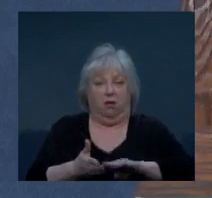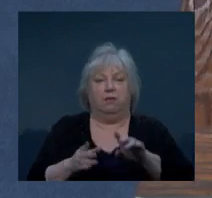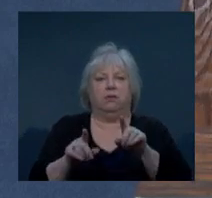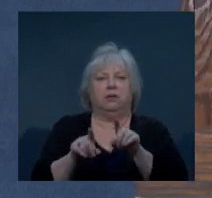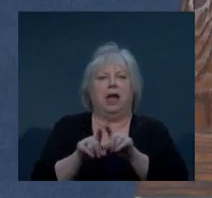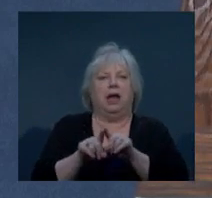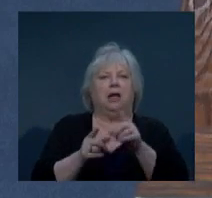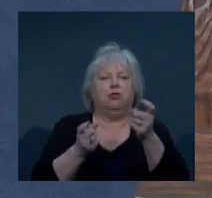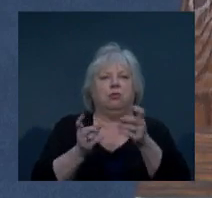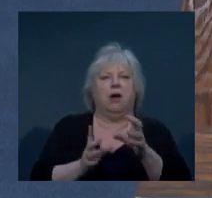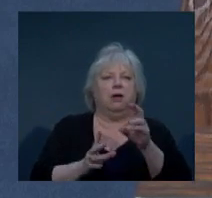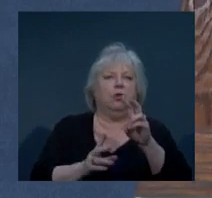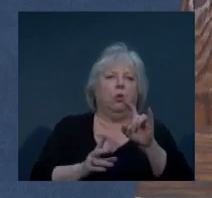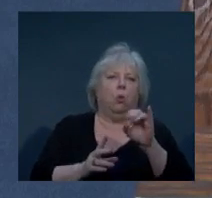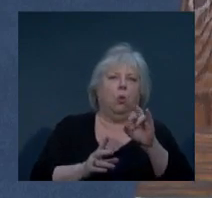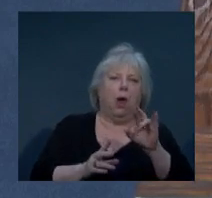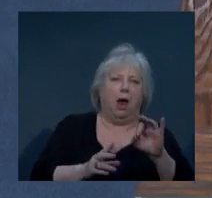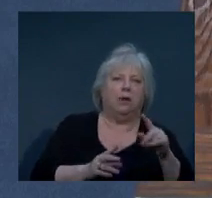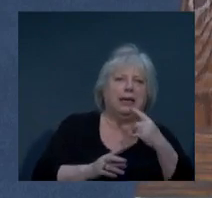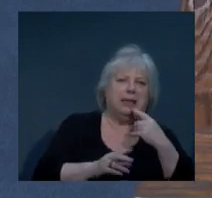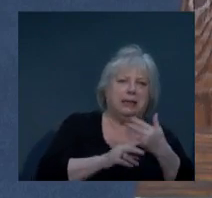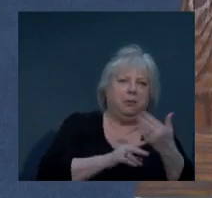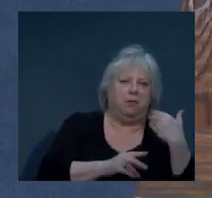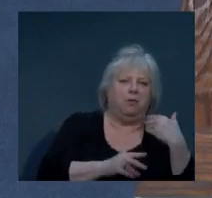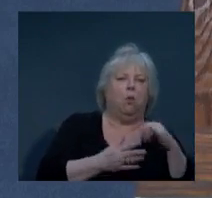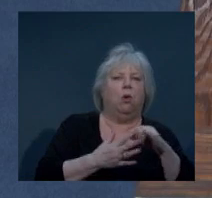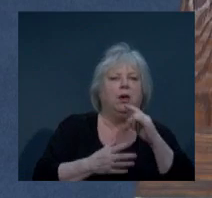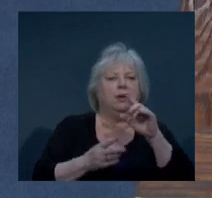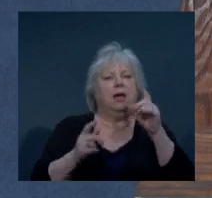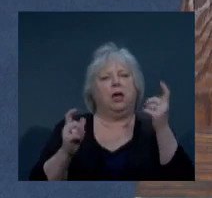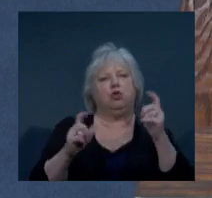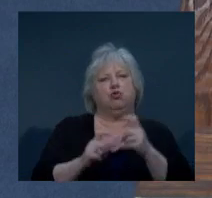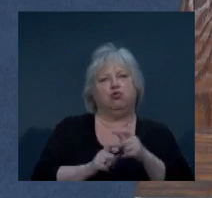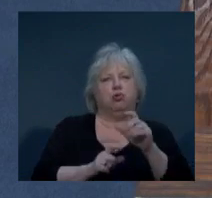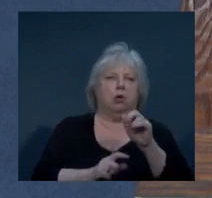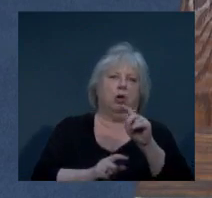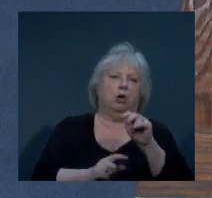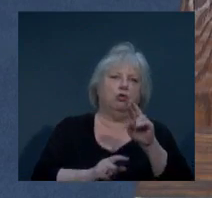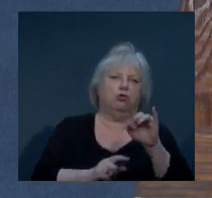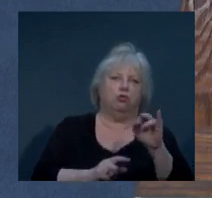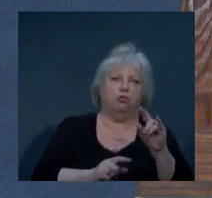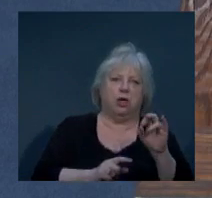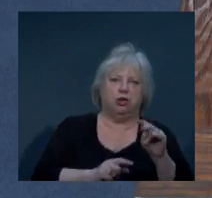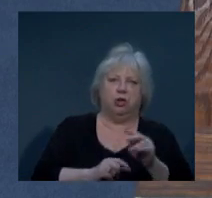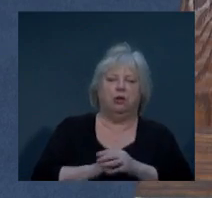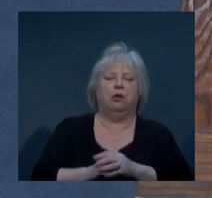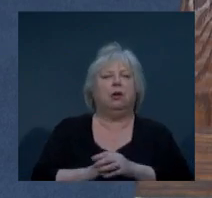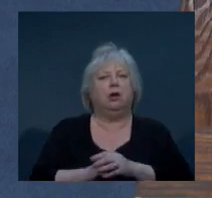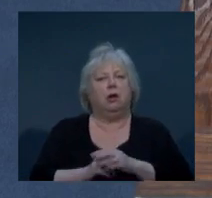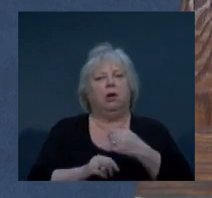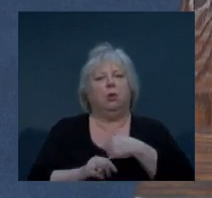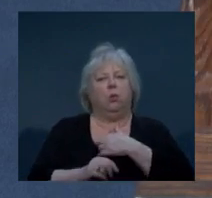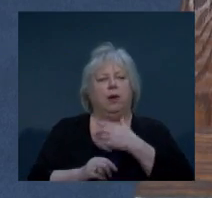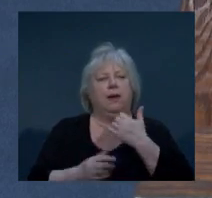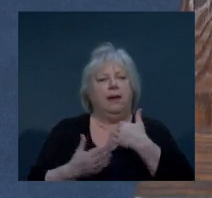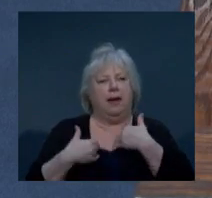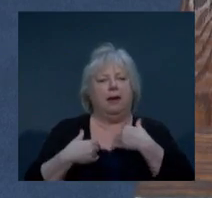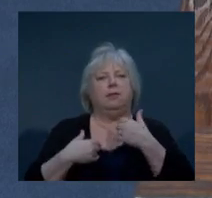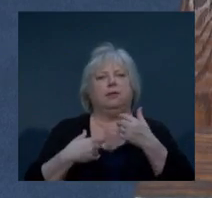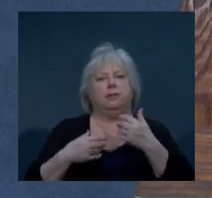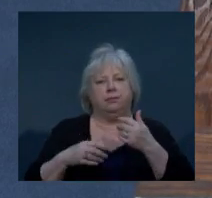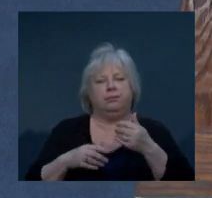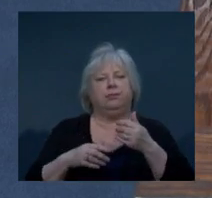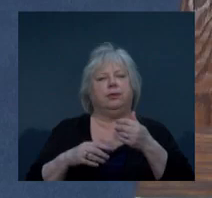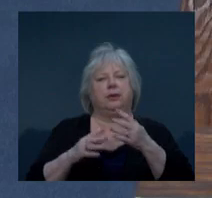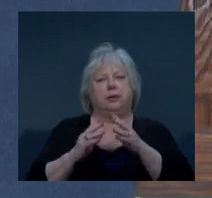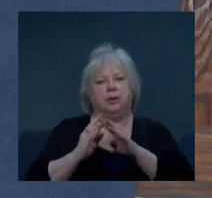Director Wyrick and Vice Mayor Wyrick had said, is the attrition that we have. You know, we have a steady stream of police